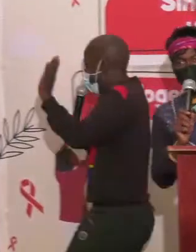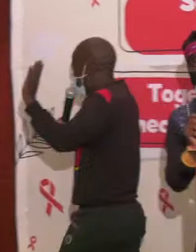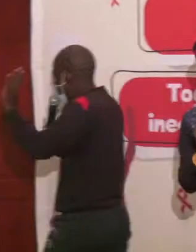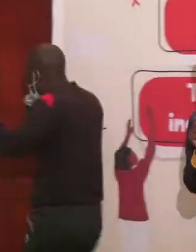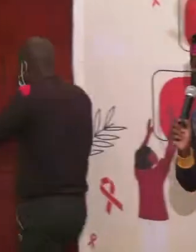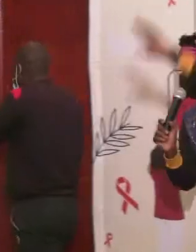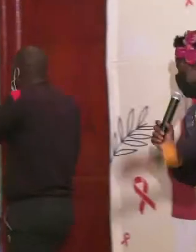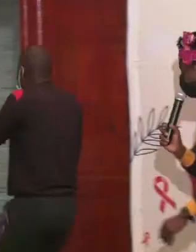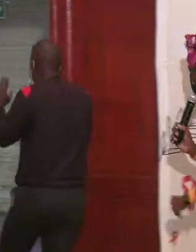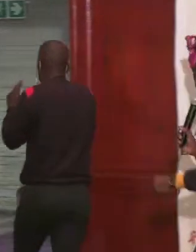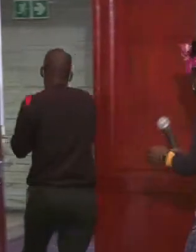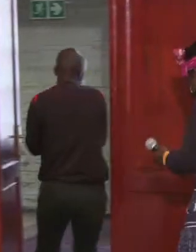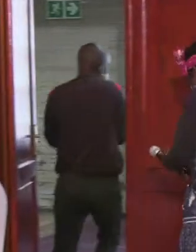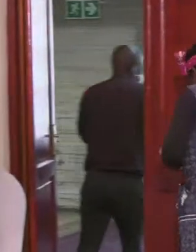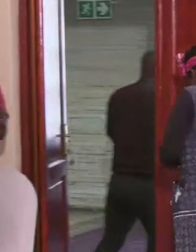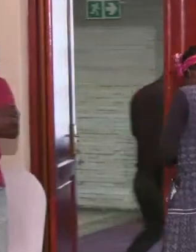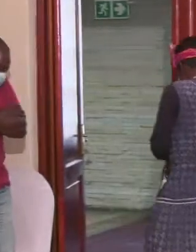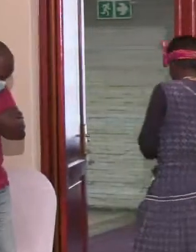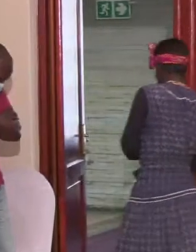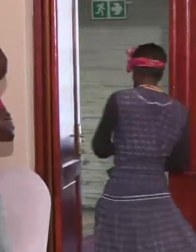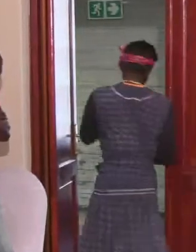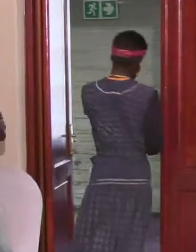isabonga kakhulu.